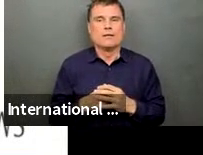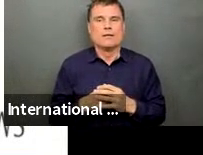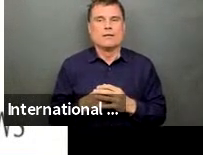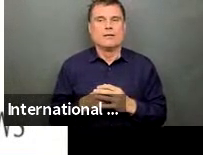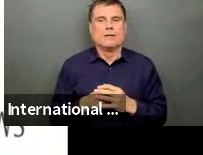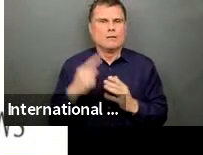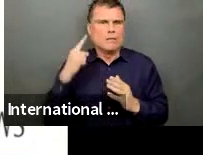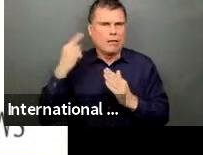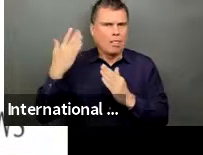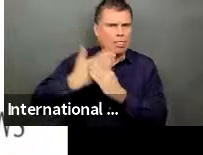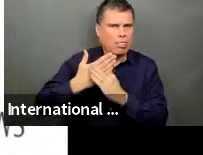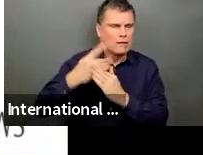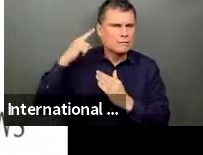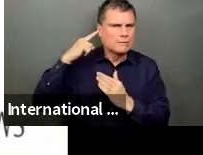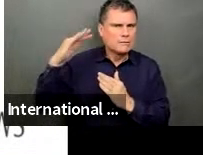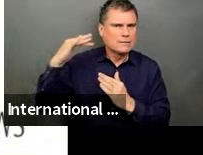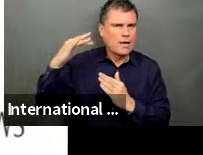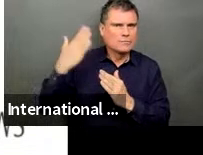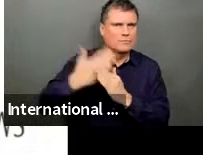microphone.